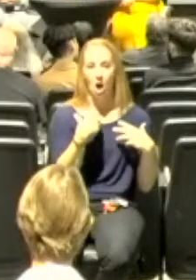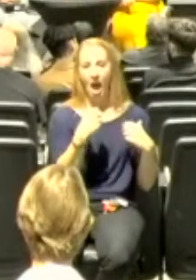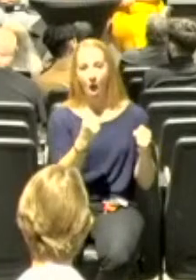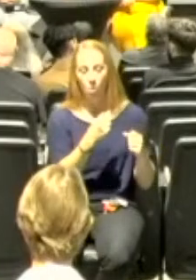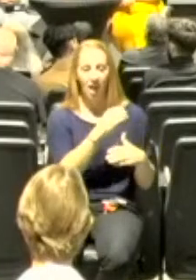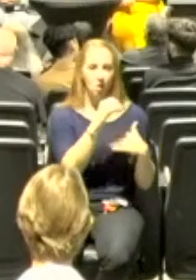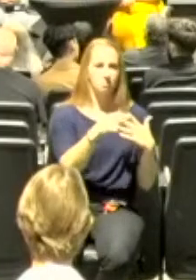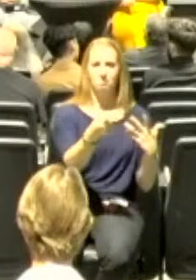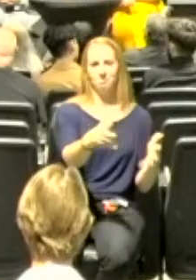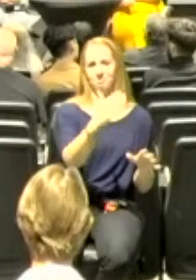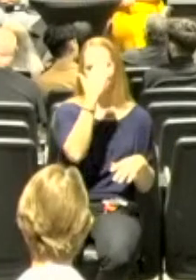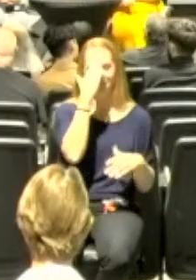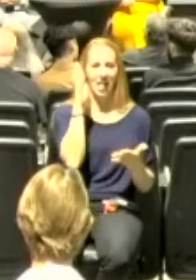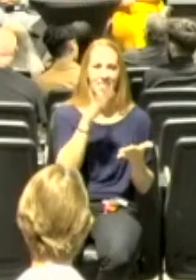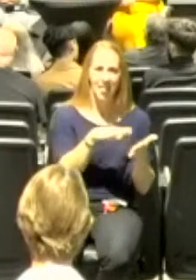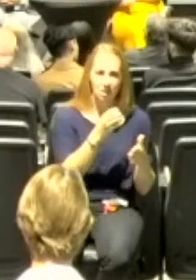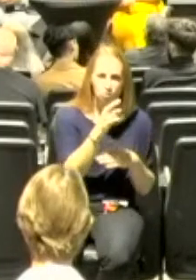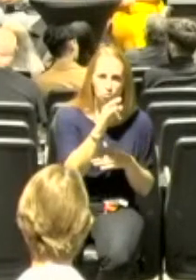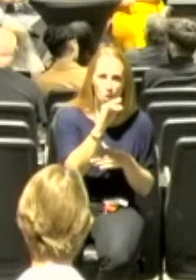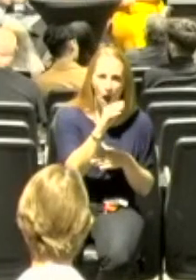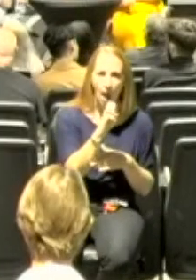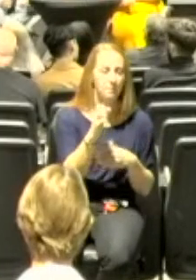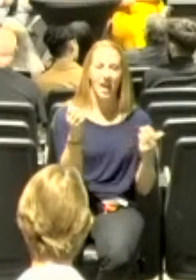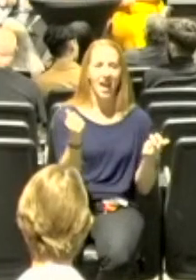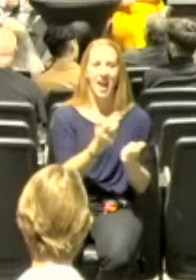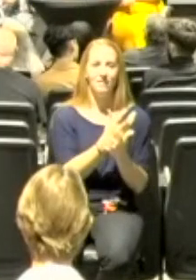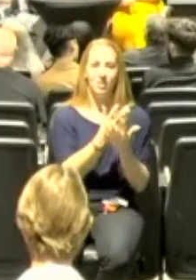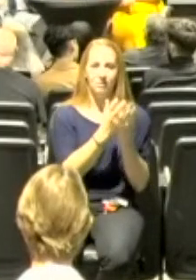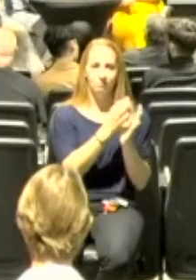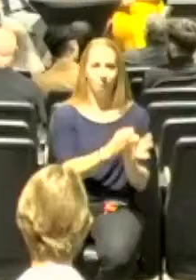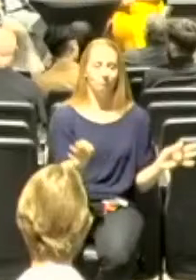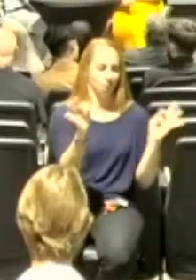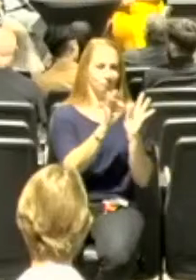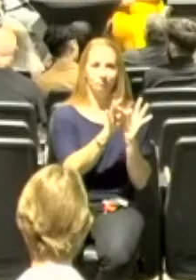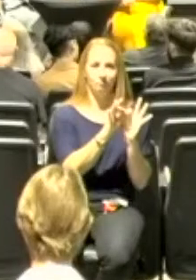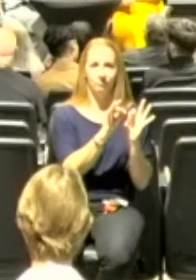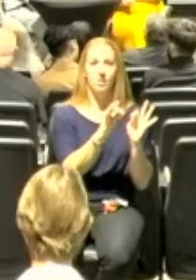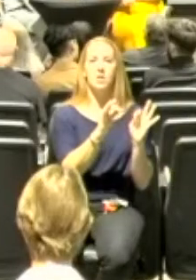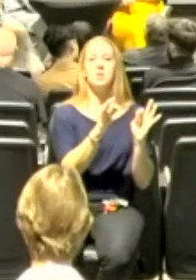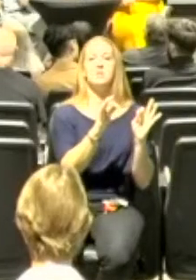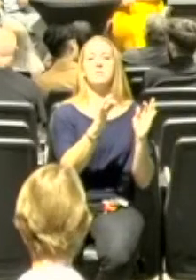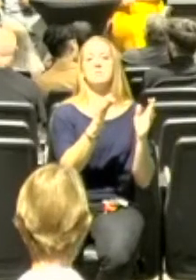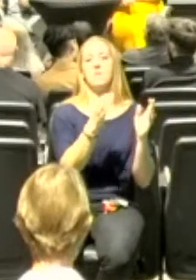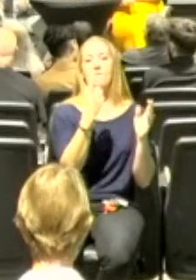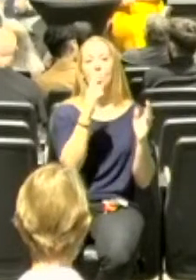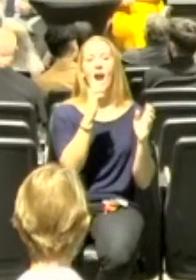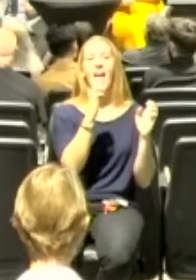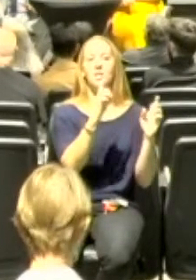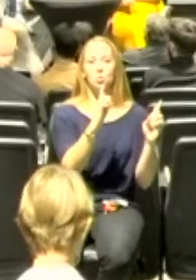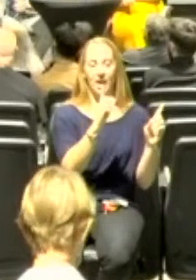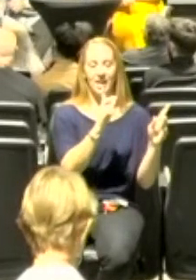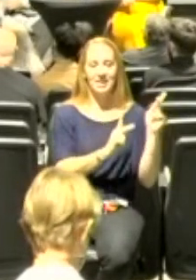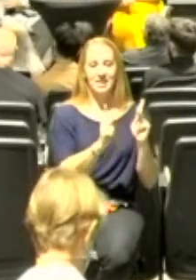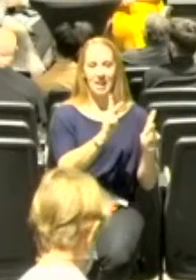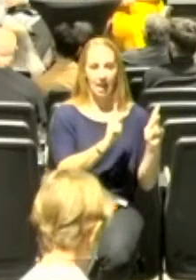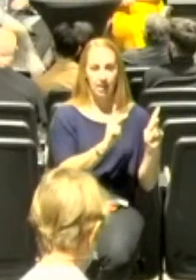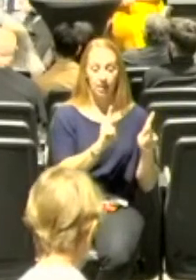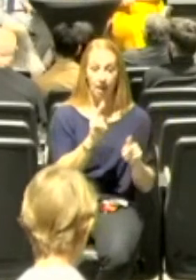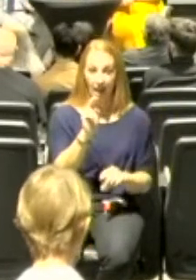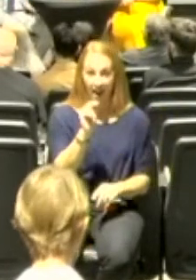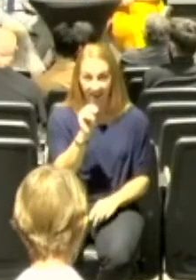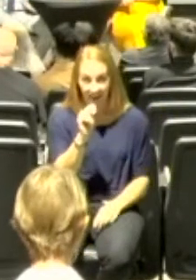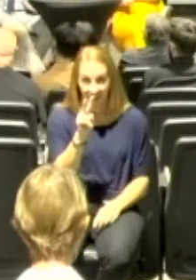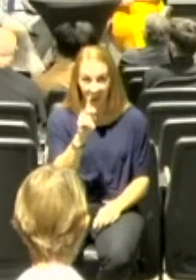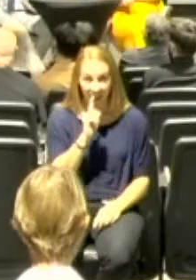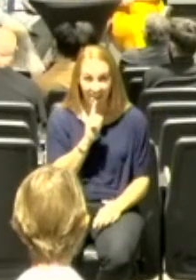you all know, less crime, all the things that are relevant about living in an educated society. I would offer to you that Nevada